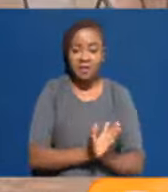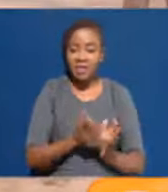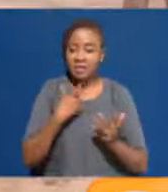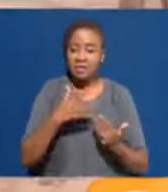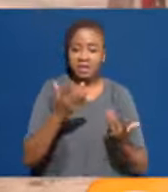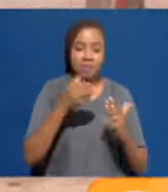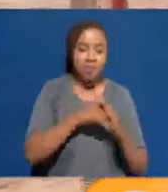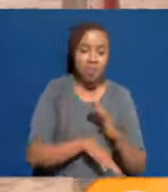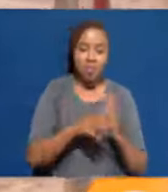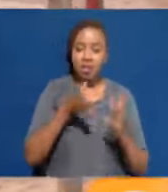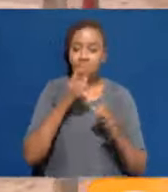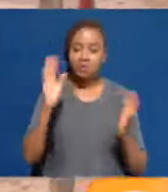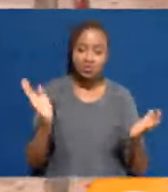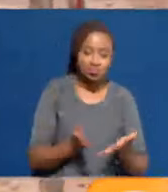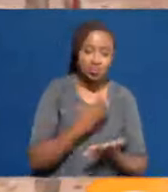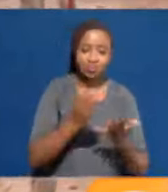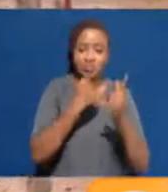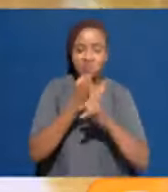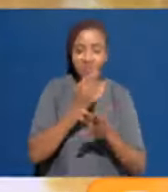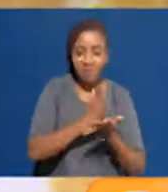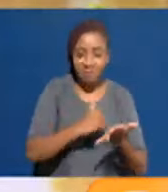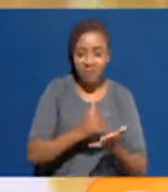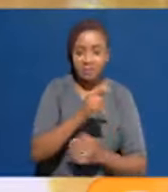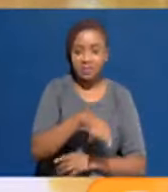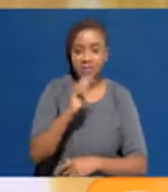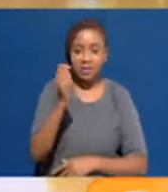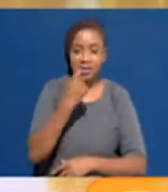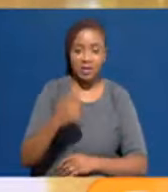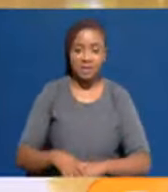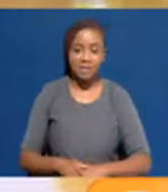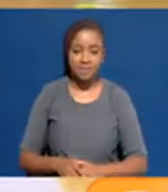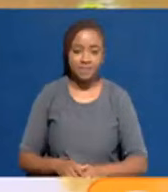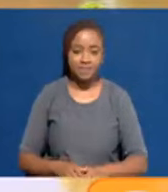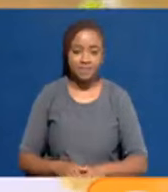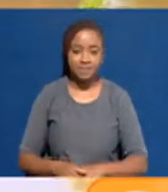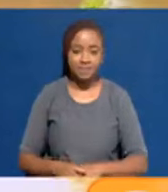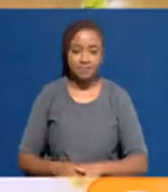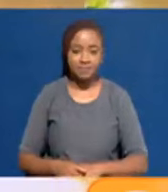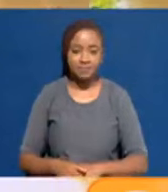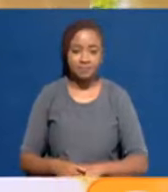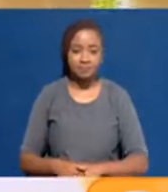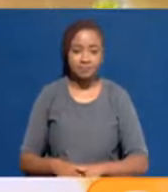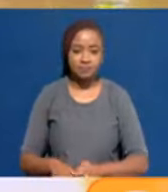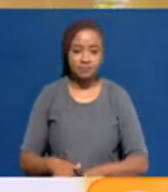by heavy rains in different parts of the country. Marianne Nyambura, Citizen TV.